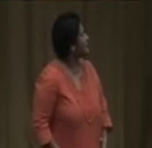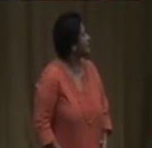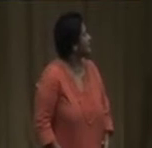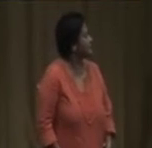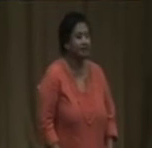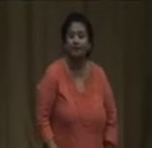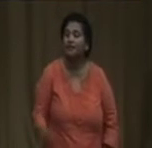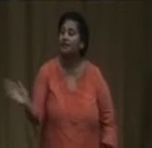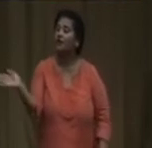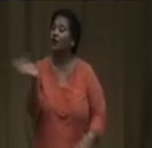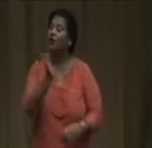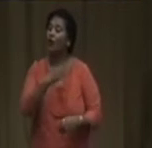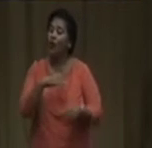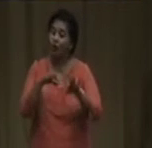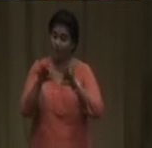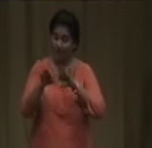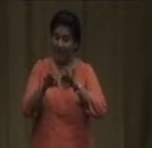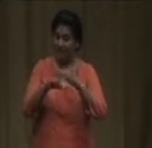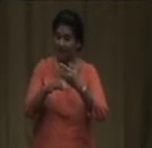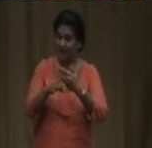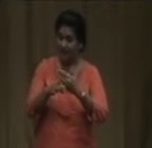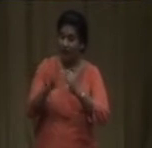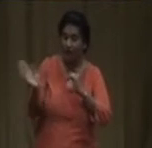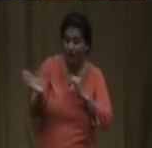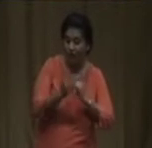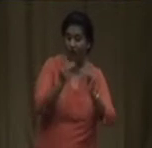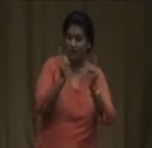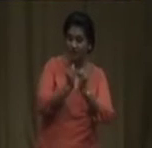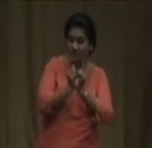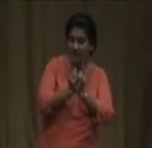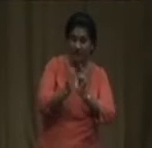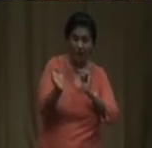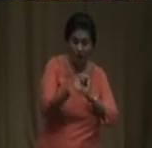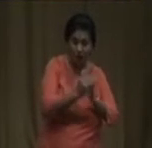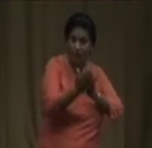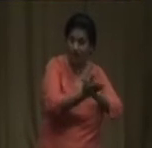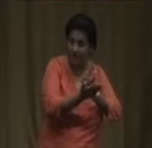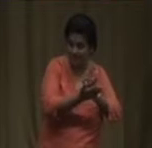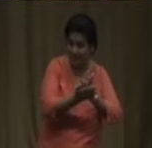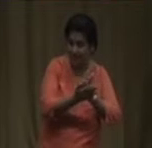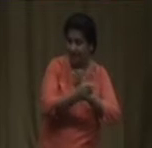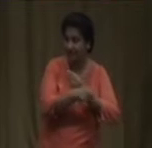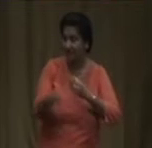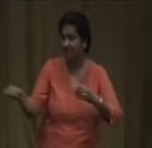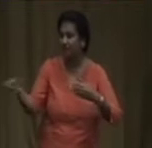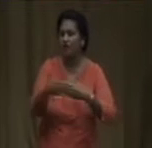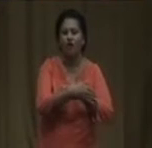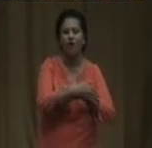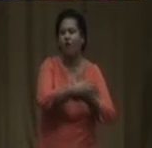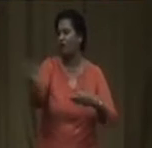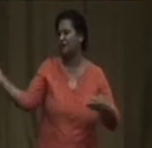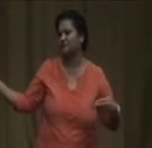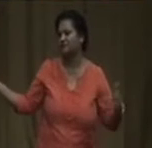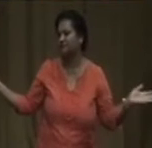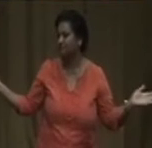All our planning work, all our meetings, all our consultations are done openly and transparently